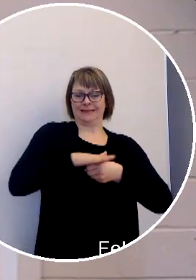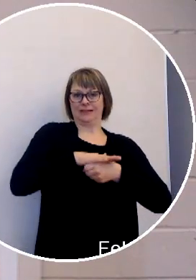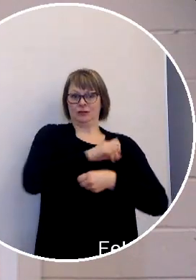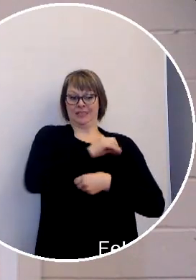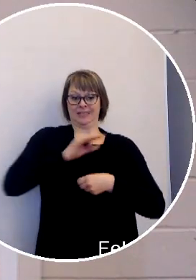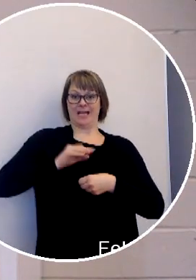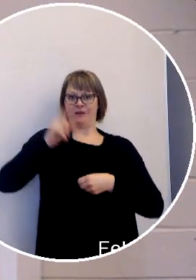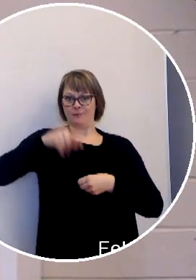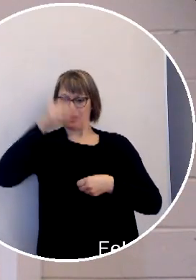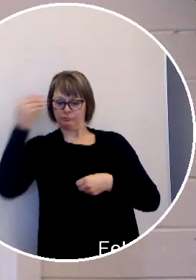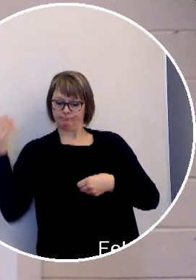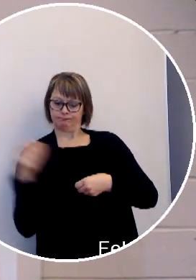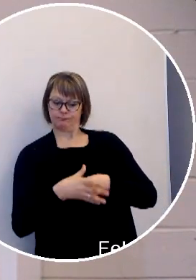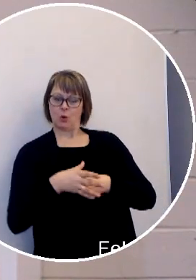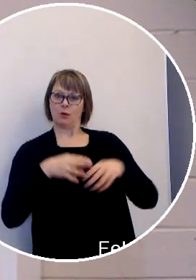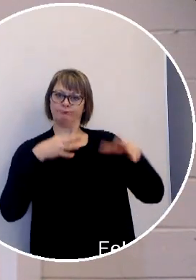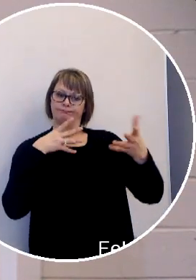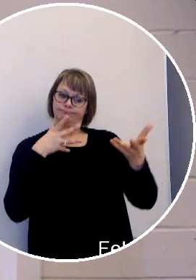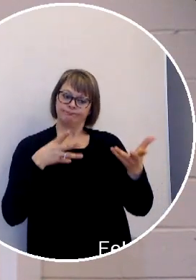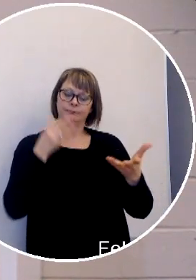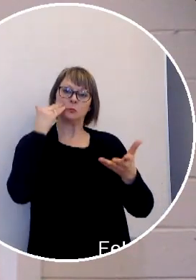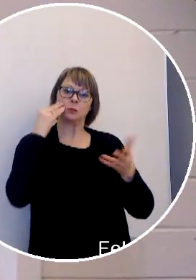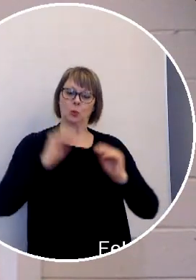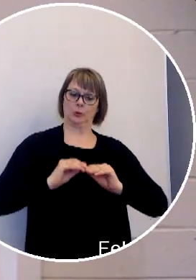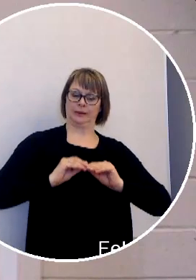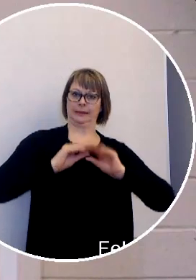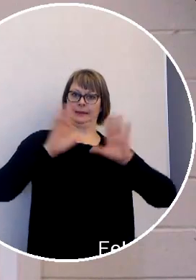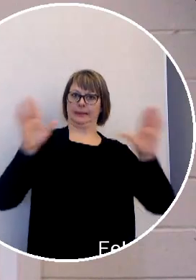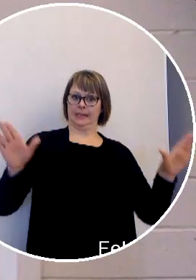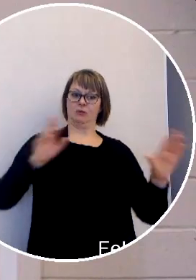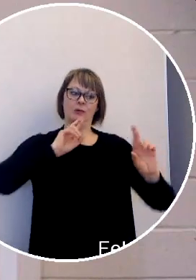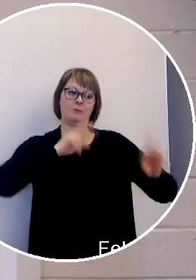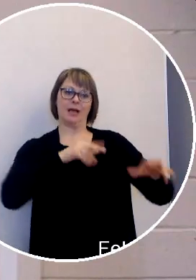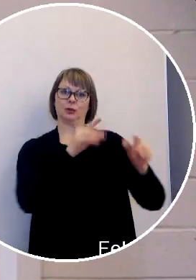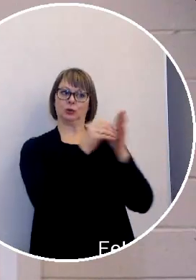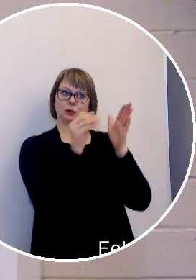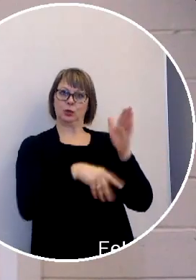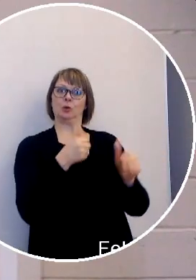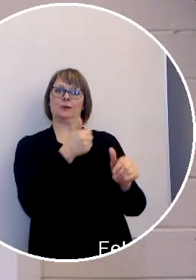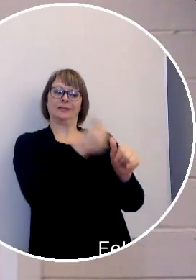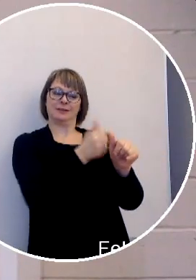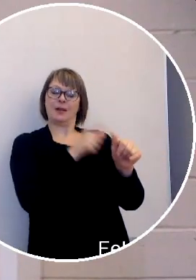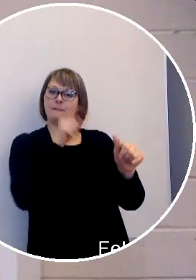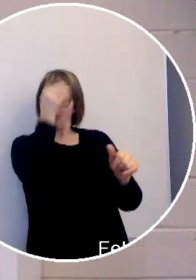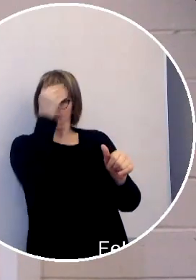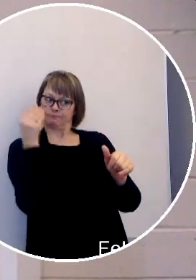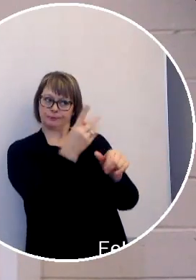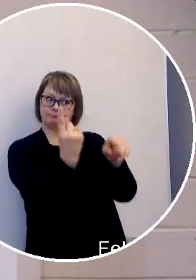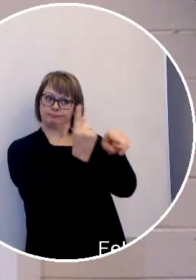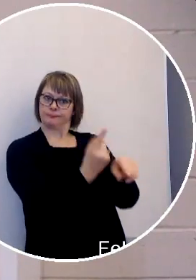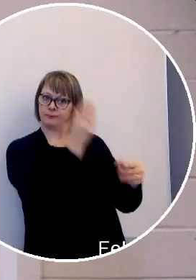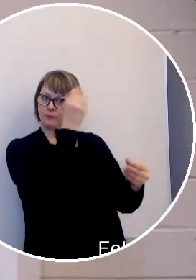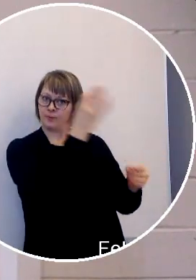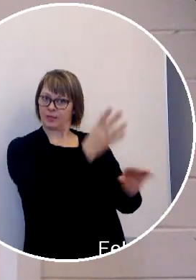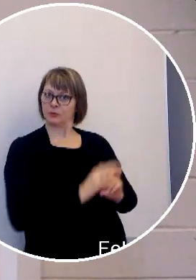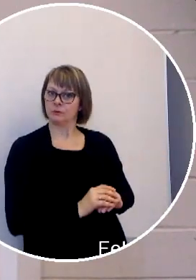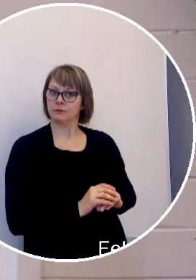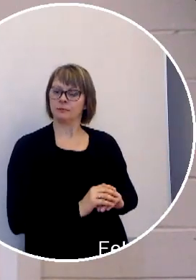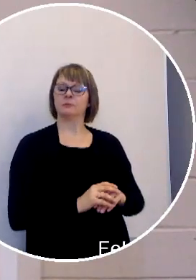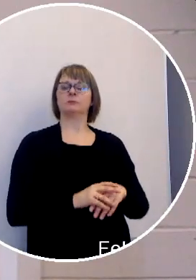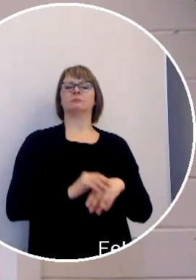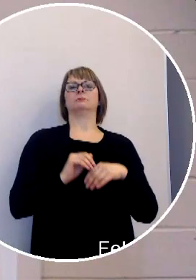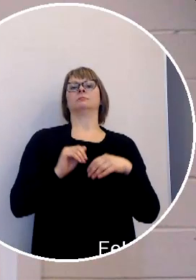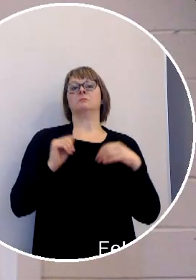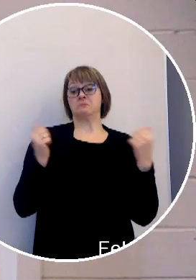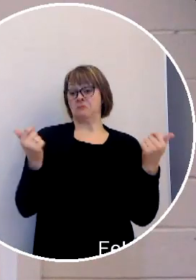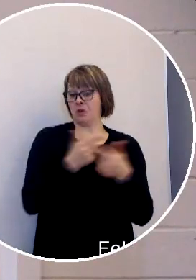informed and responding to students with the right information. And all the data indicates that